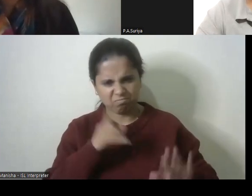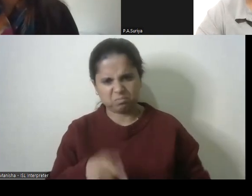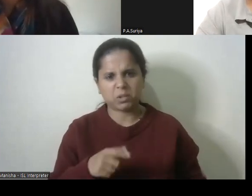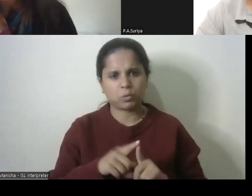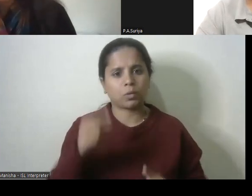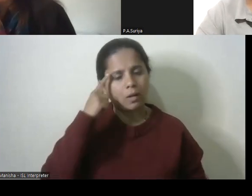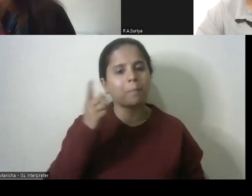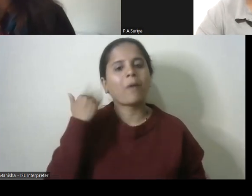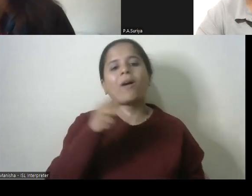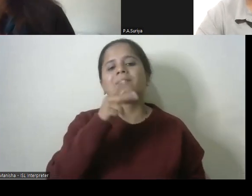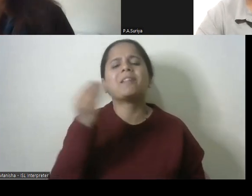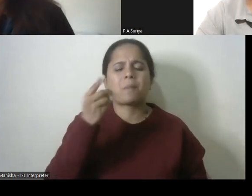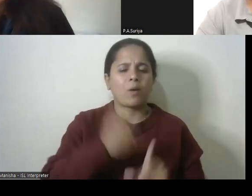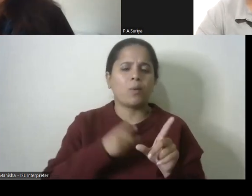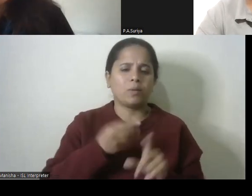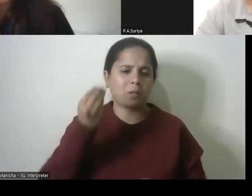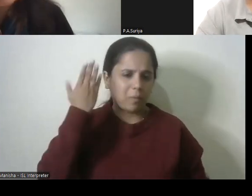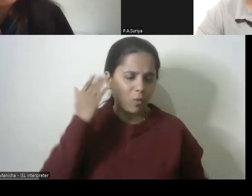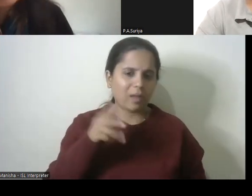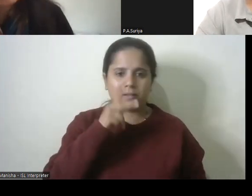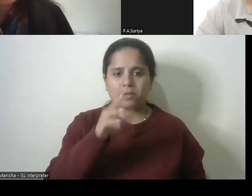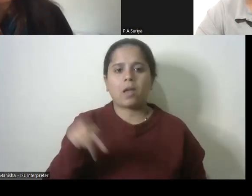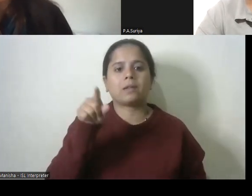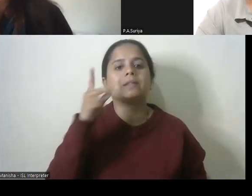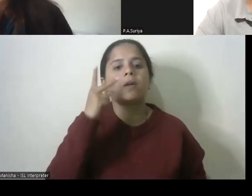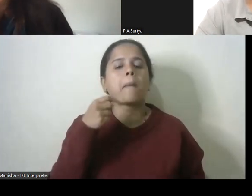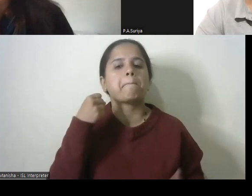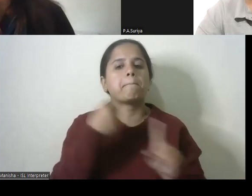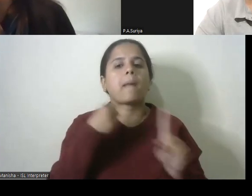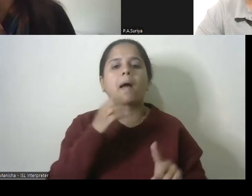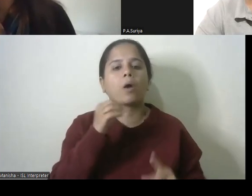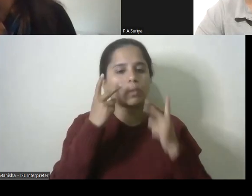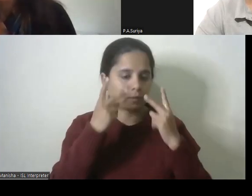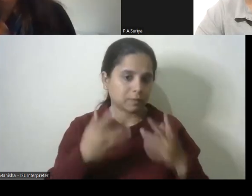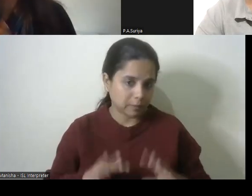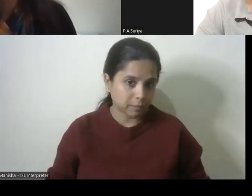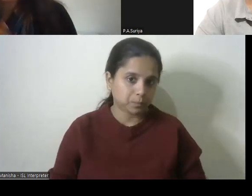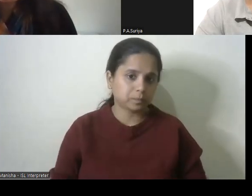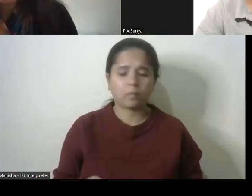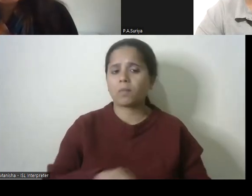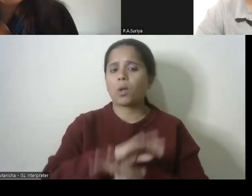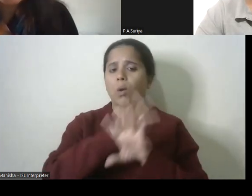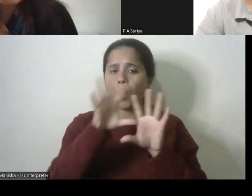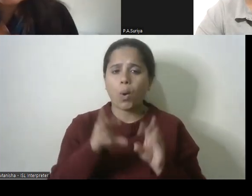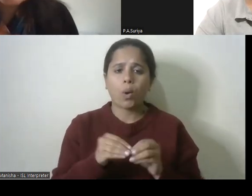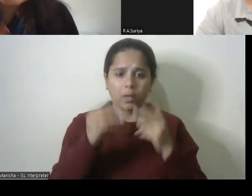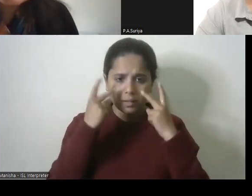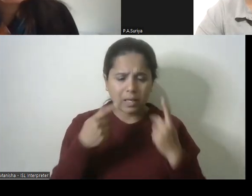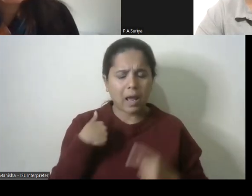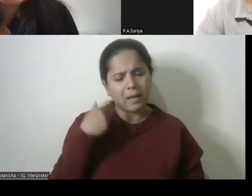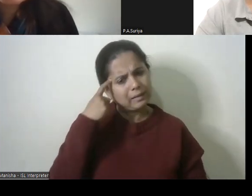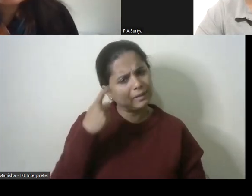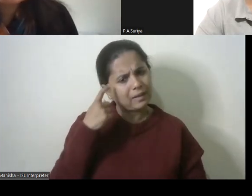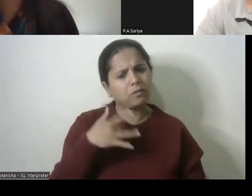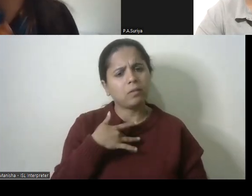he said it in, you know, a few years after, and when he saw, you know, the impacts it was having. So all of this, I think